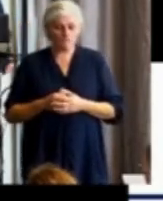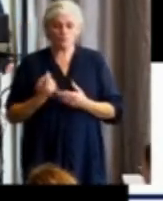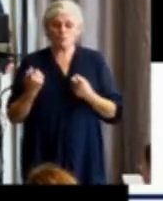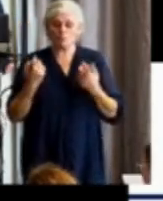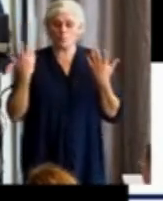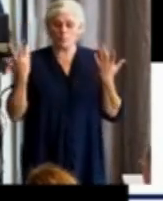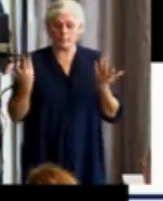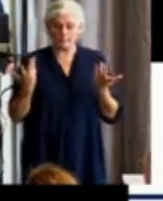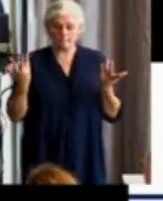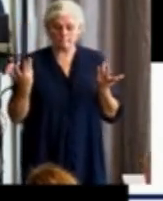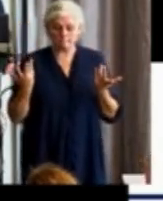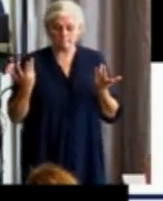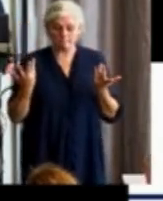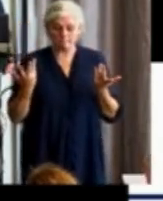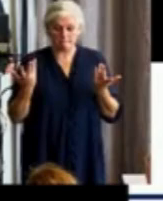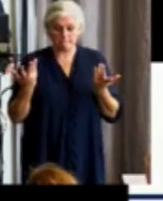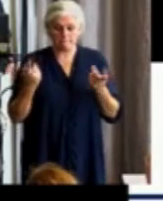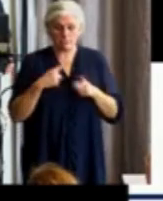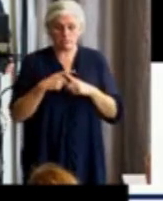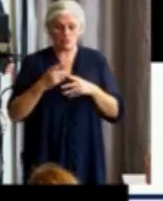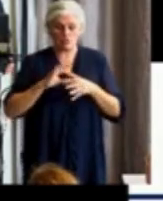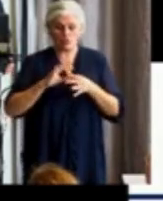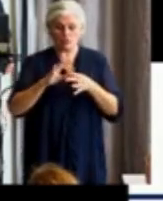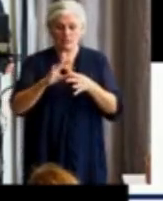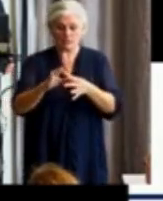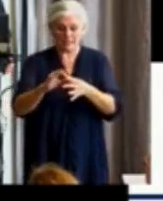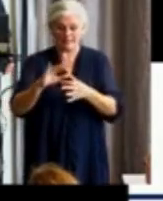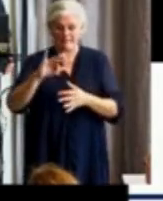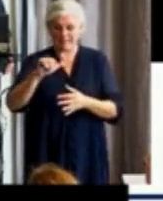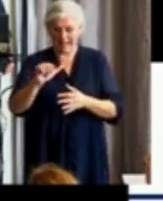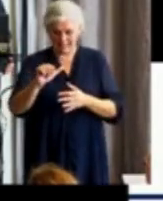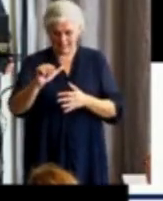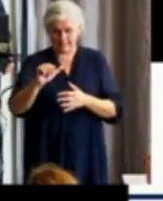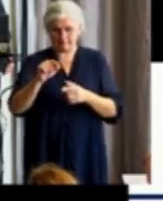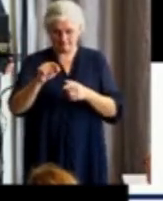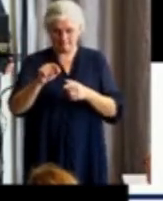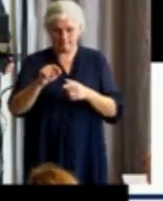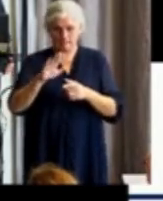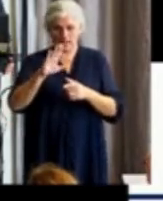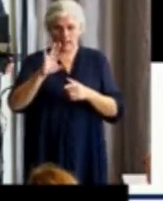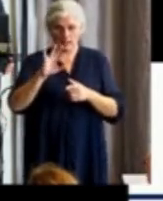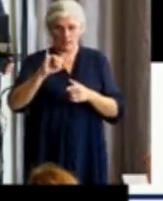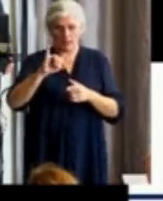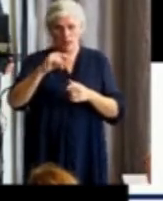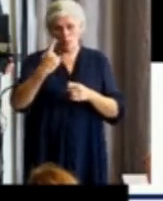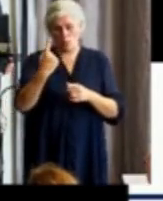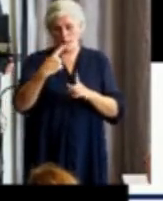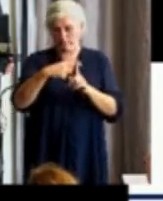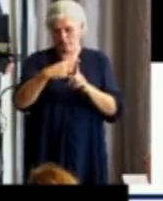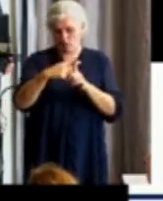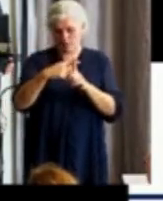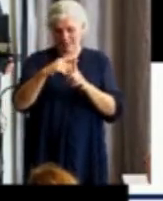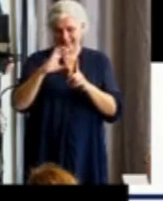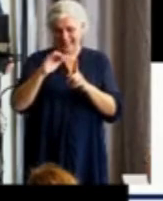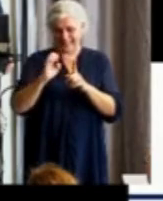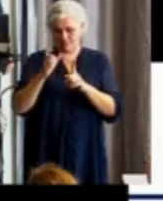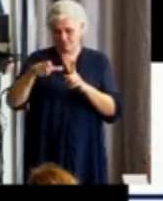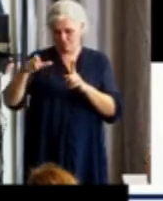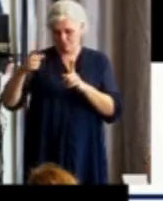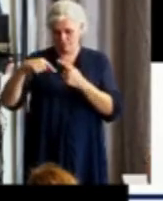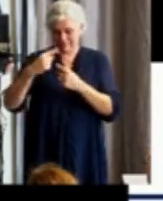So, short-chain fatty acids appear to be reduced in our LGI1 positive cases,